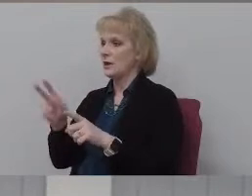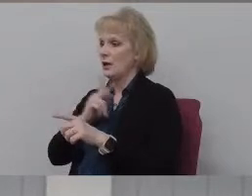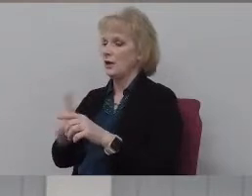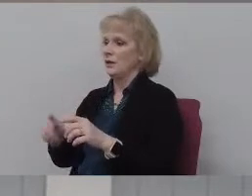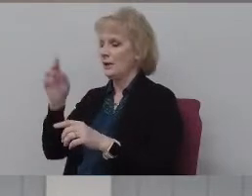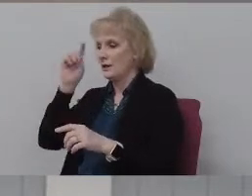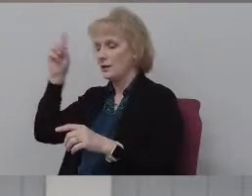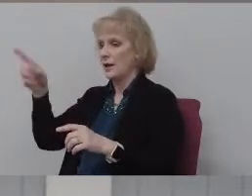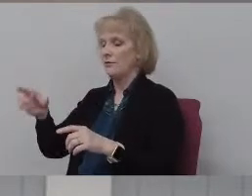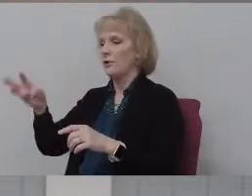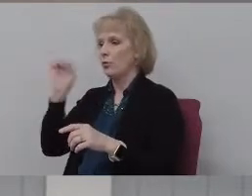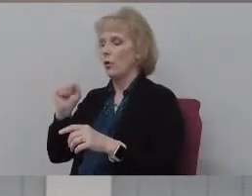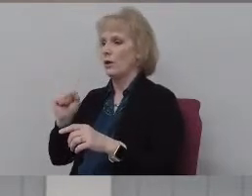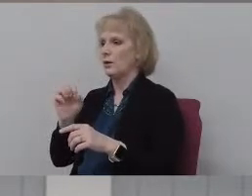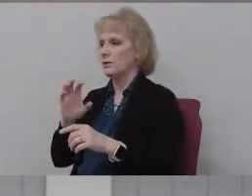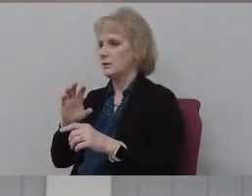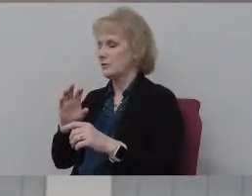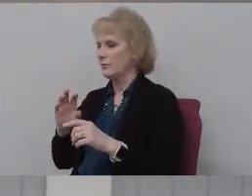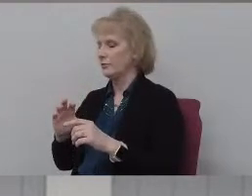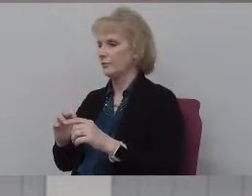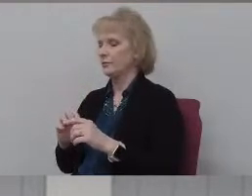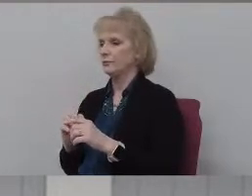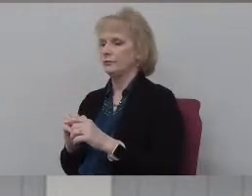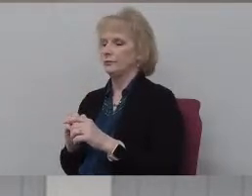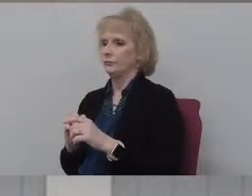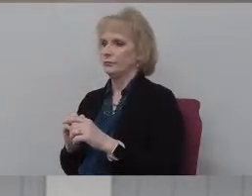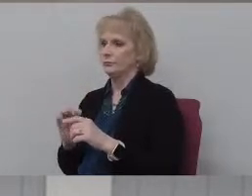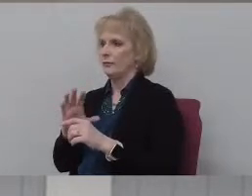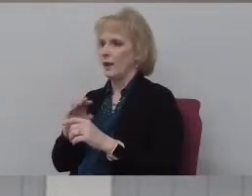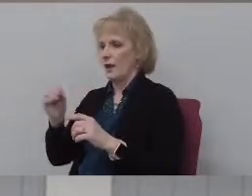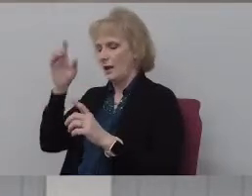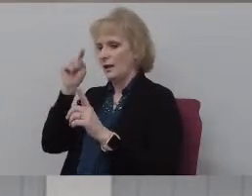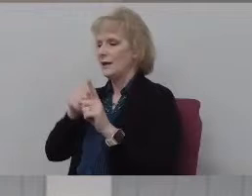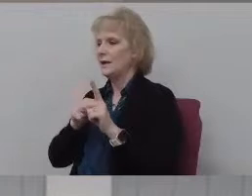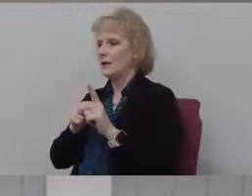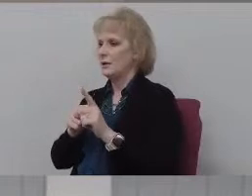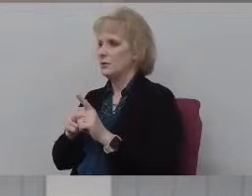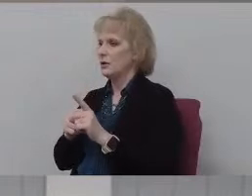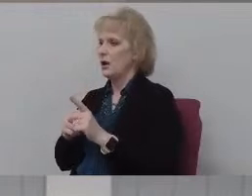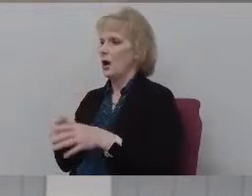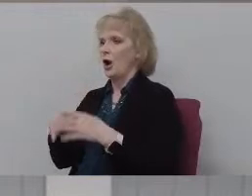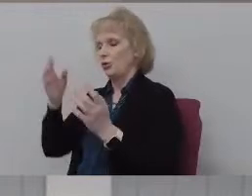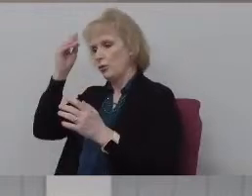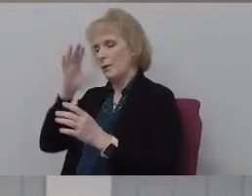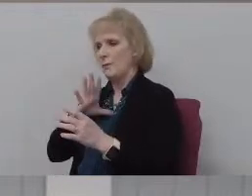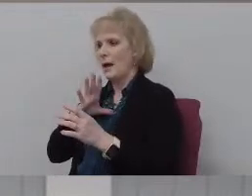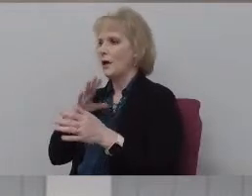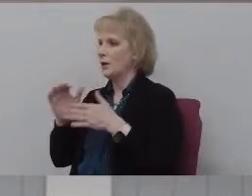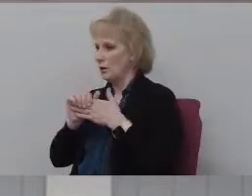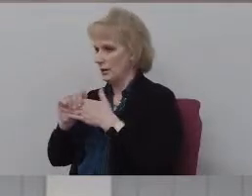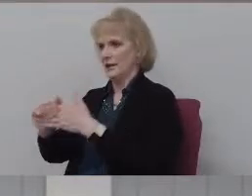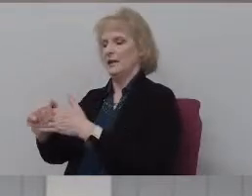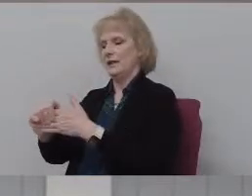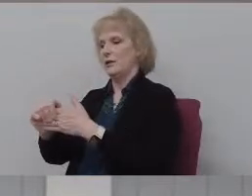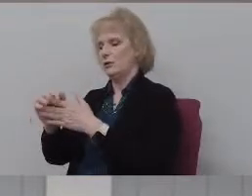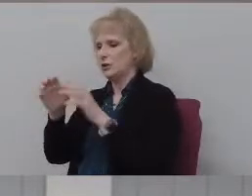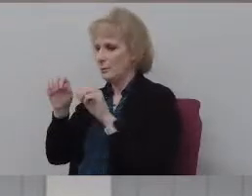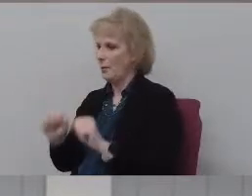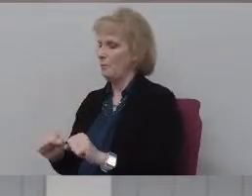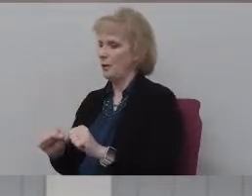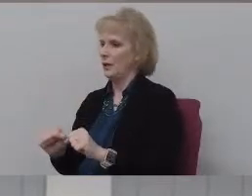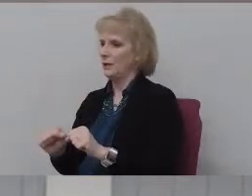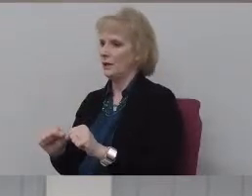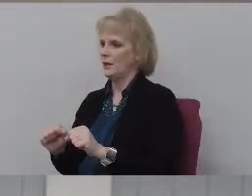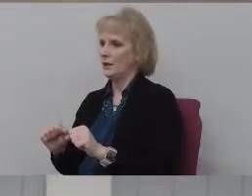both historically and spiritually. He's a great man as far as his leadership skills, his ability